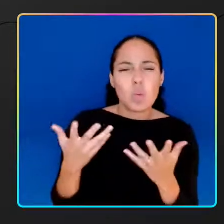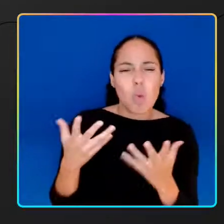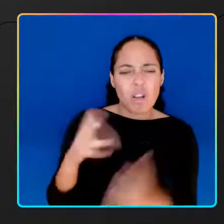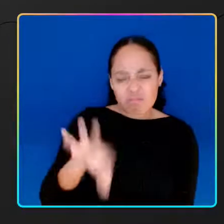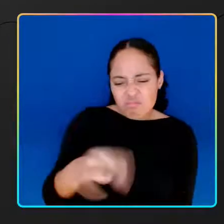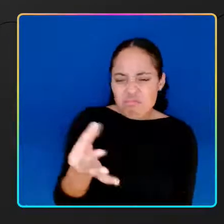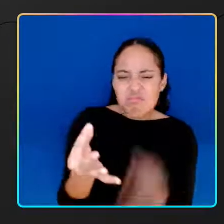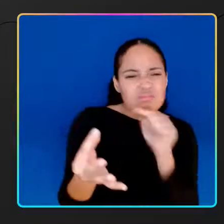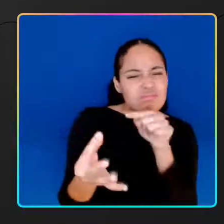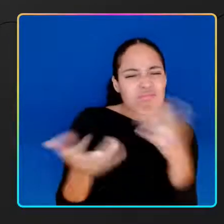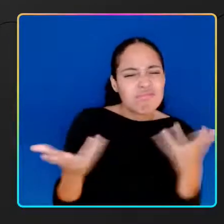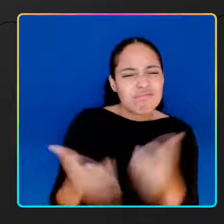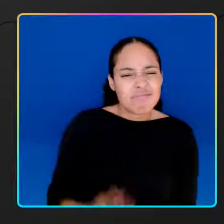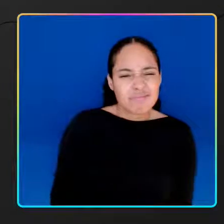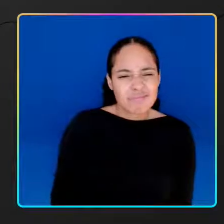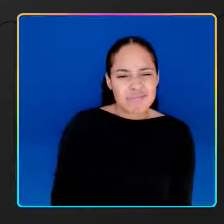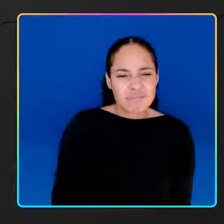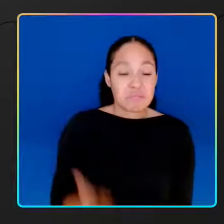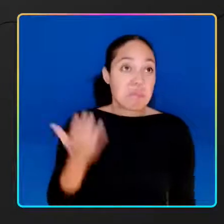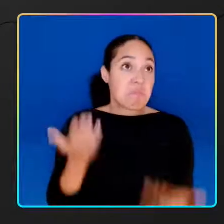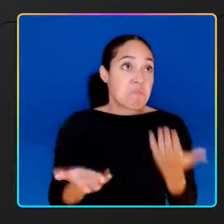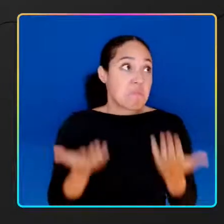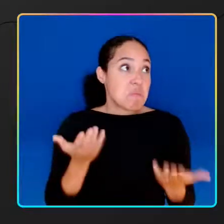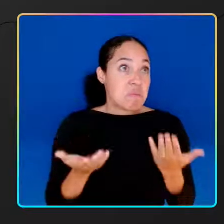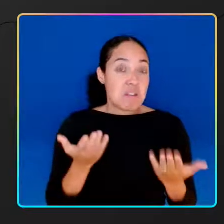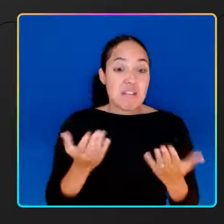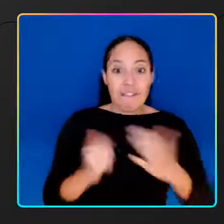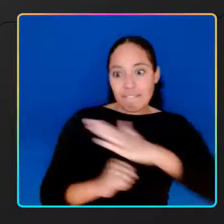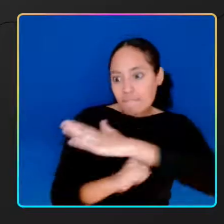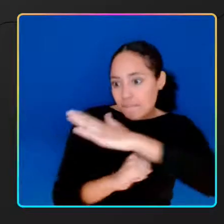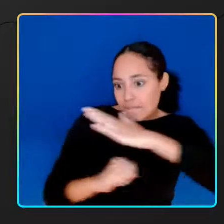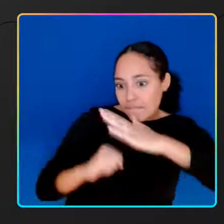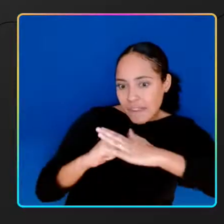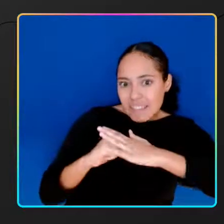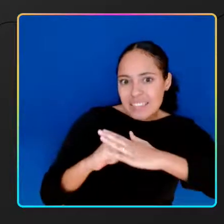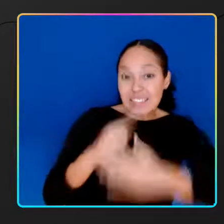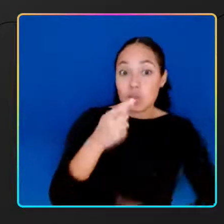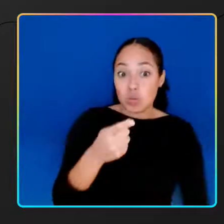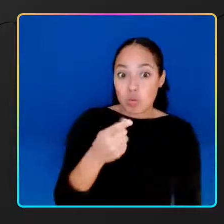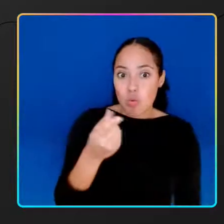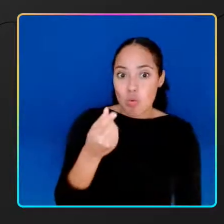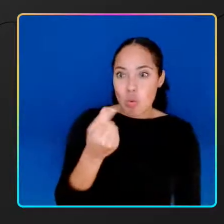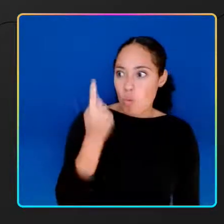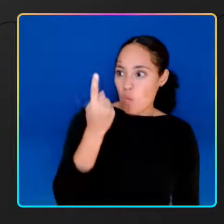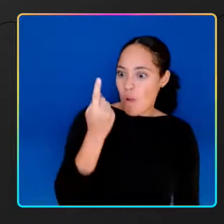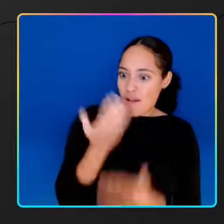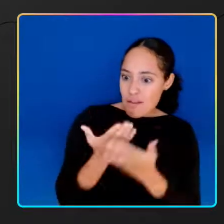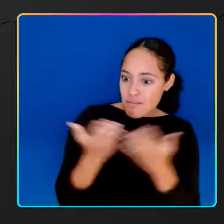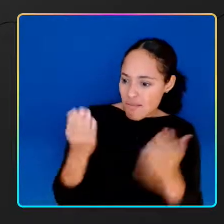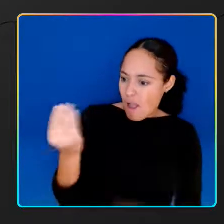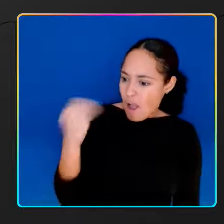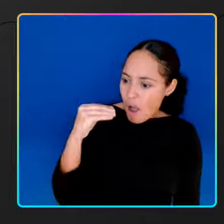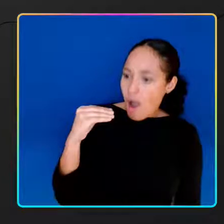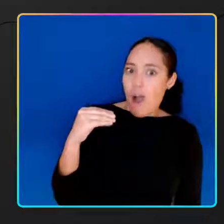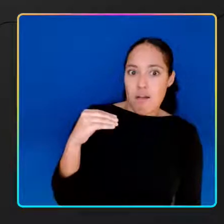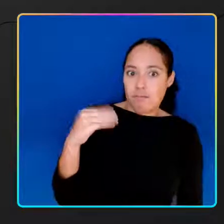Is it the foundations of everything on top of it? Yeah, what have you found useful to learn in AI?